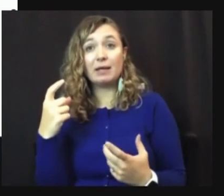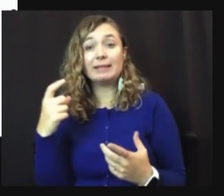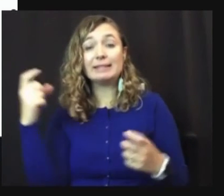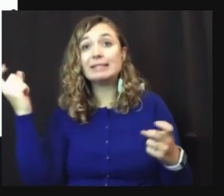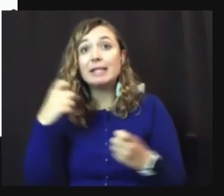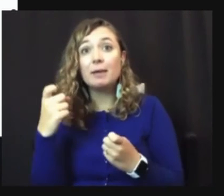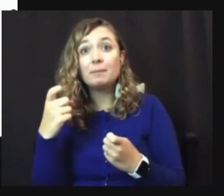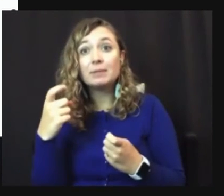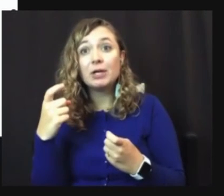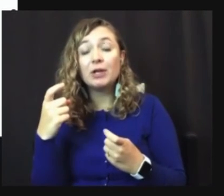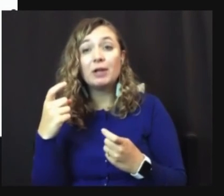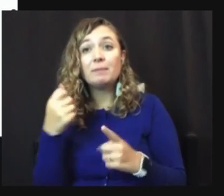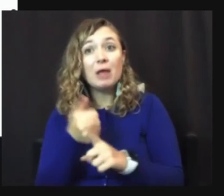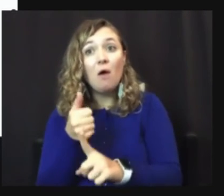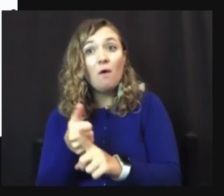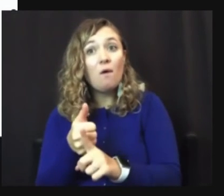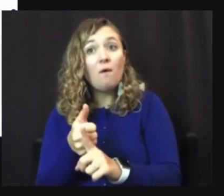not,